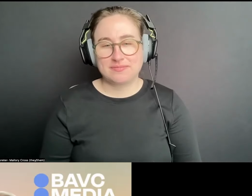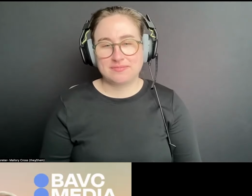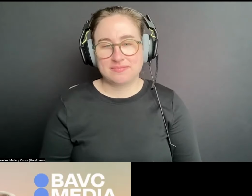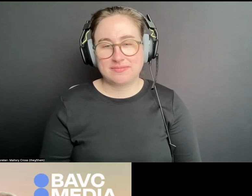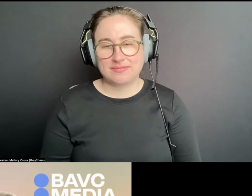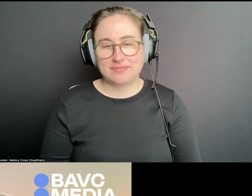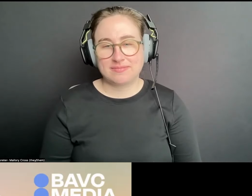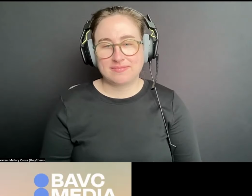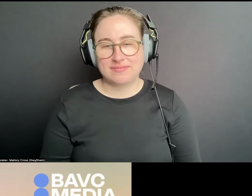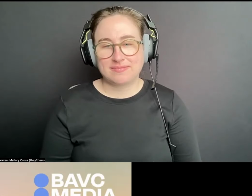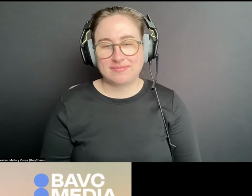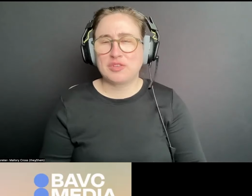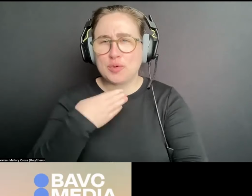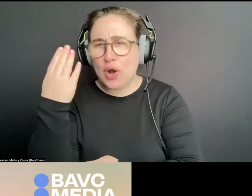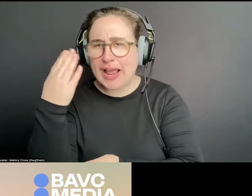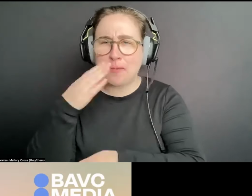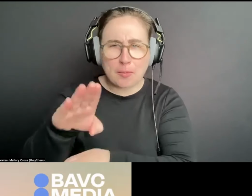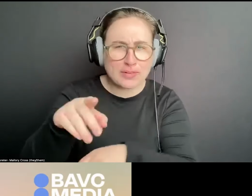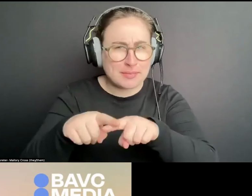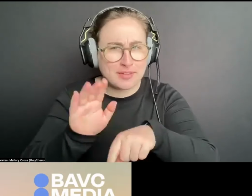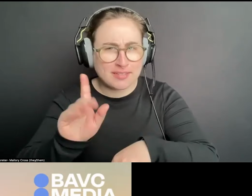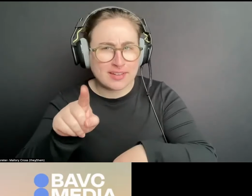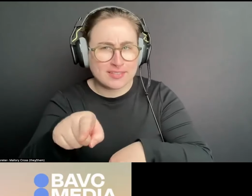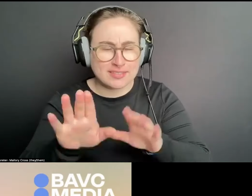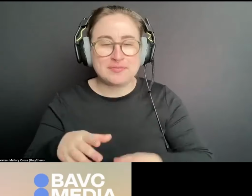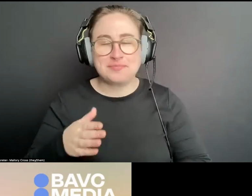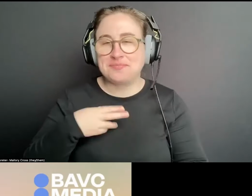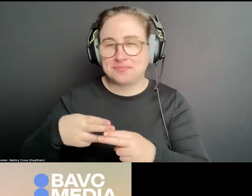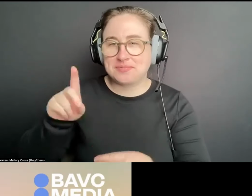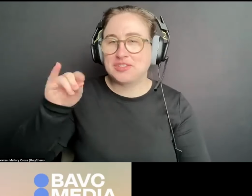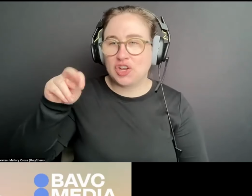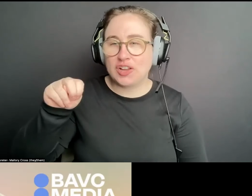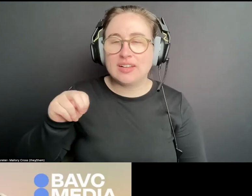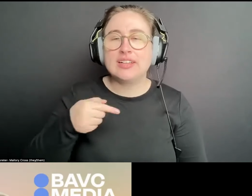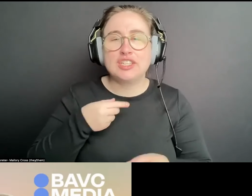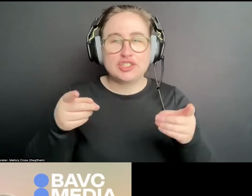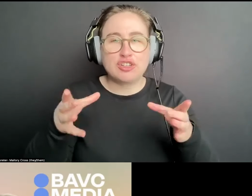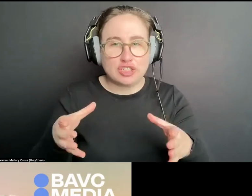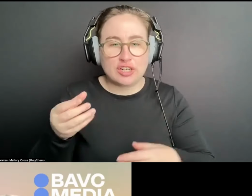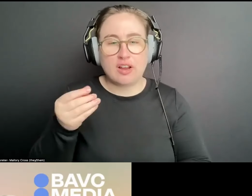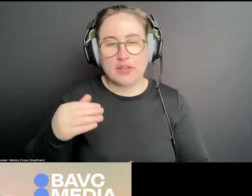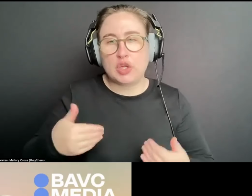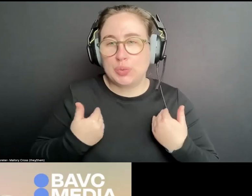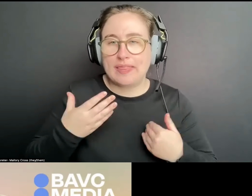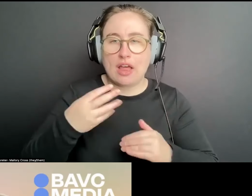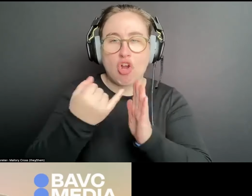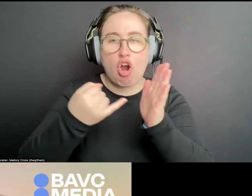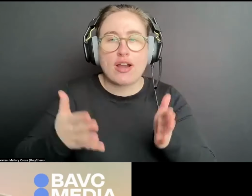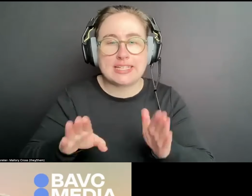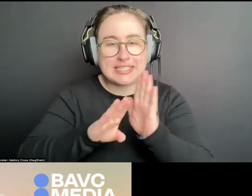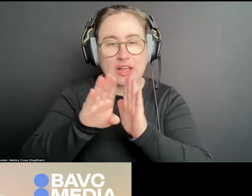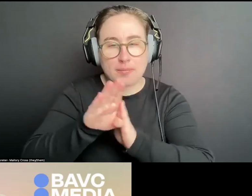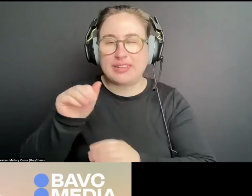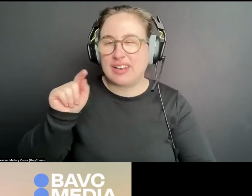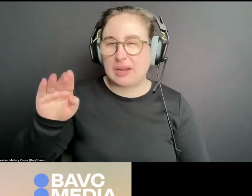Good morning or good afternoon. I'm Dawn Valadez. I'm the director of youth and artist development at BAVC